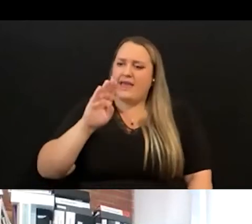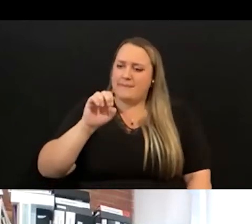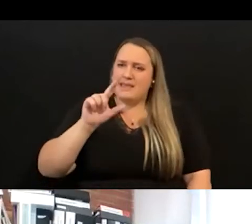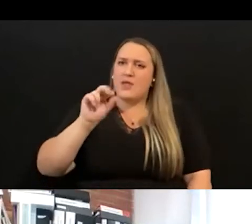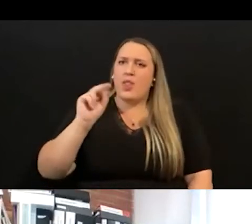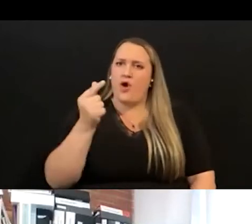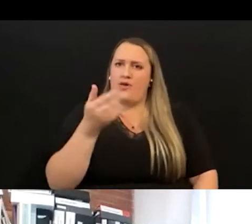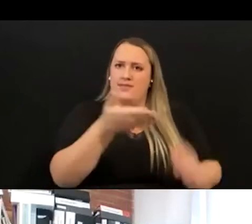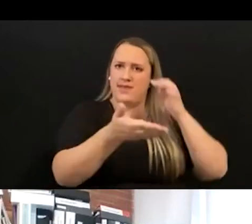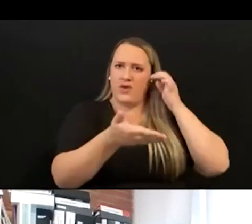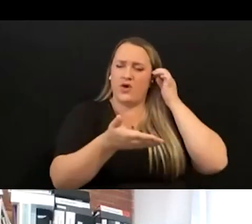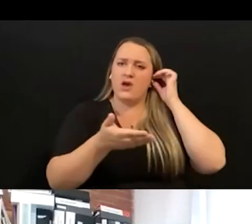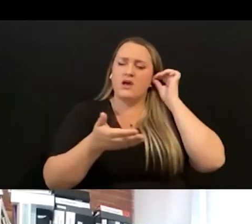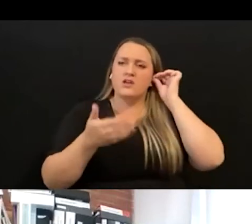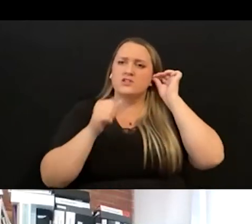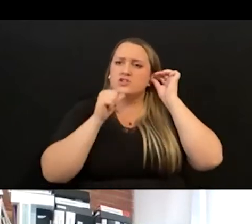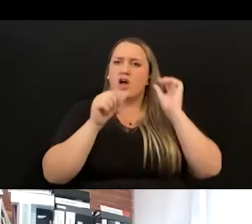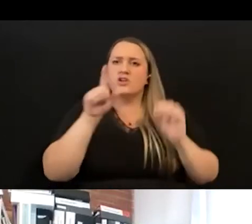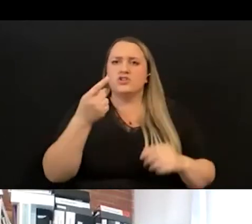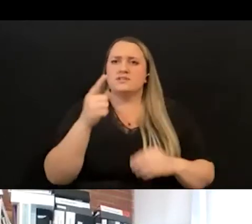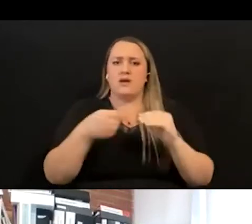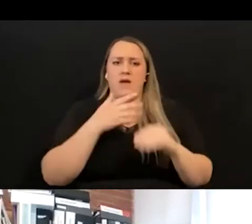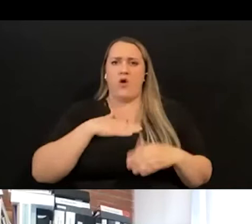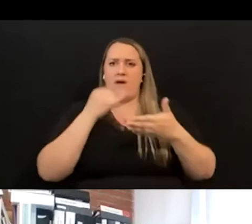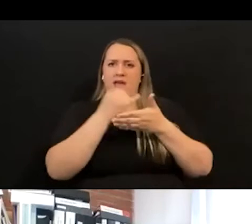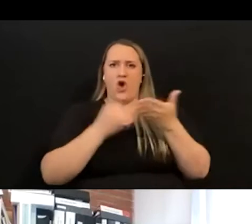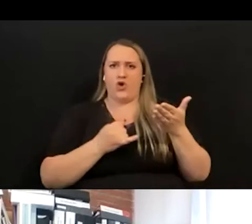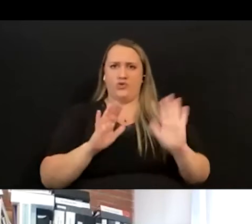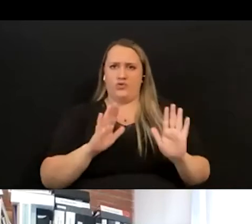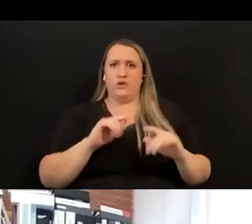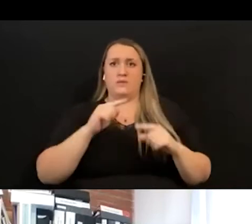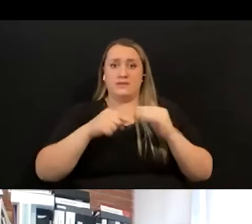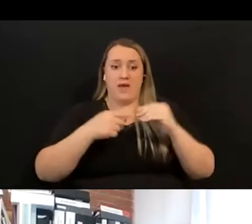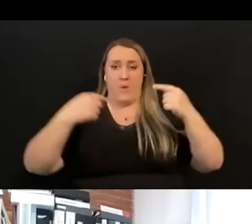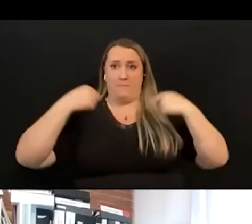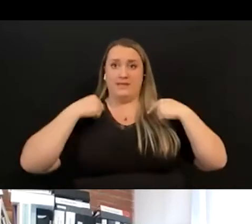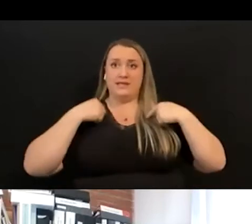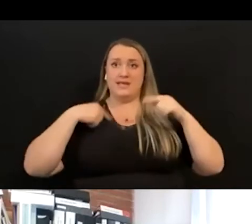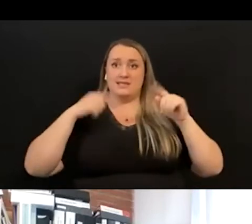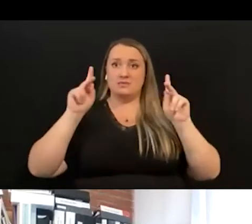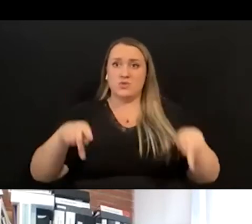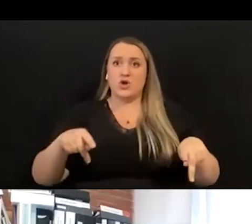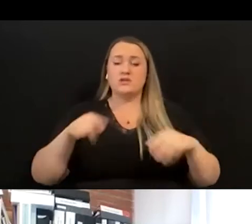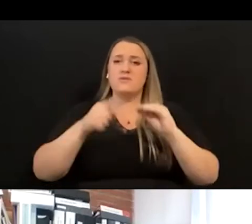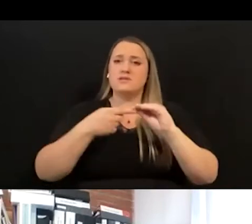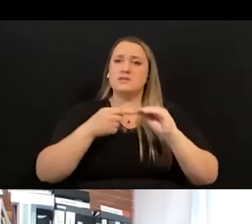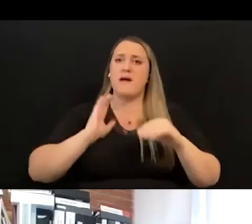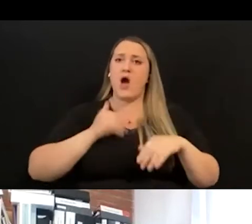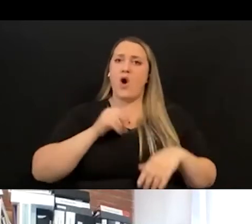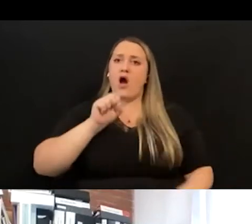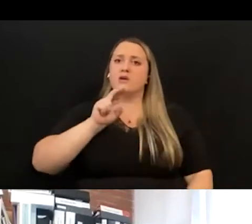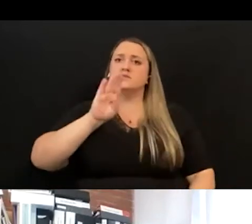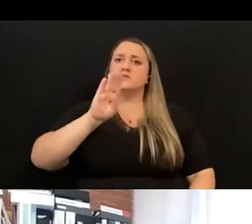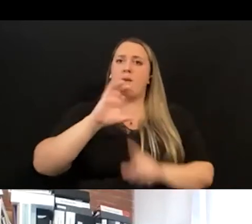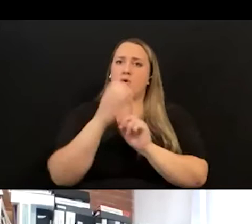It wasn't just about my art. It was about me as a person. It was about our subculture, the disability